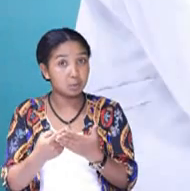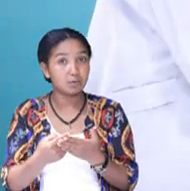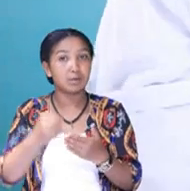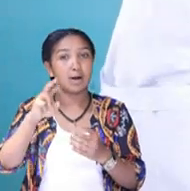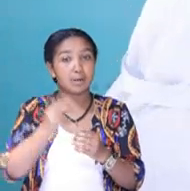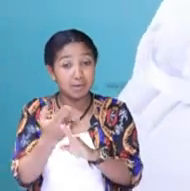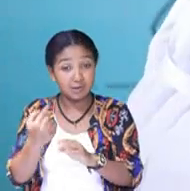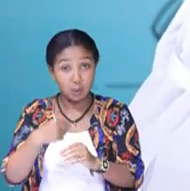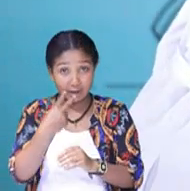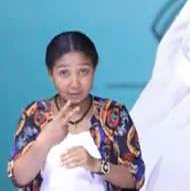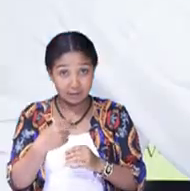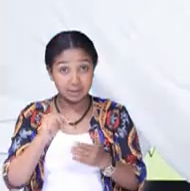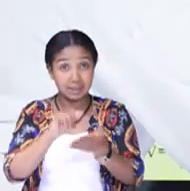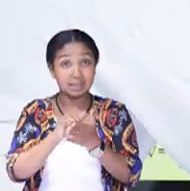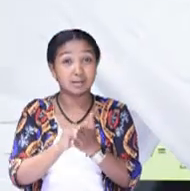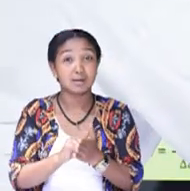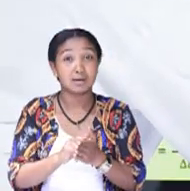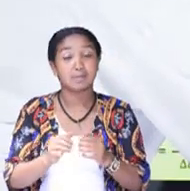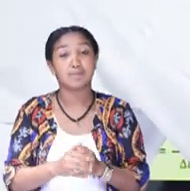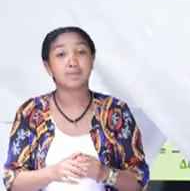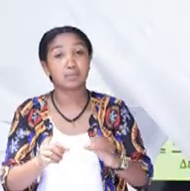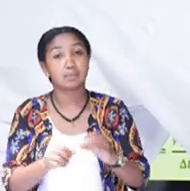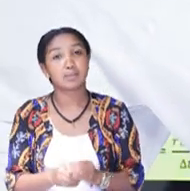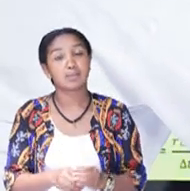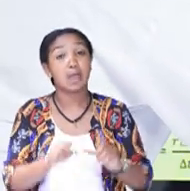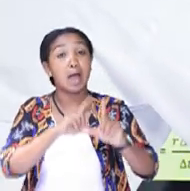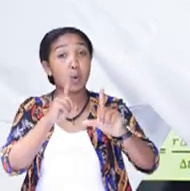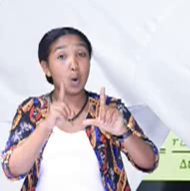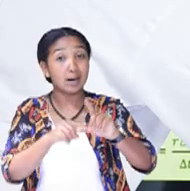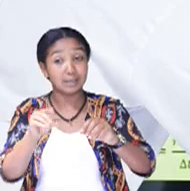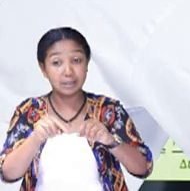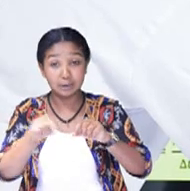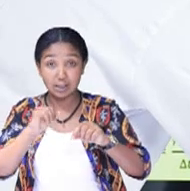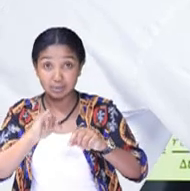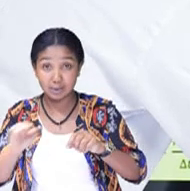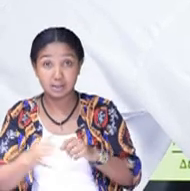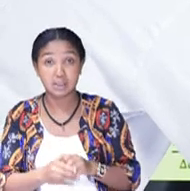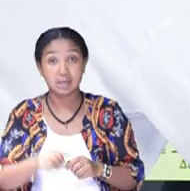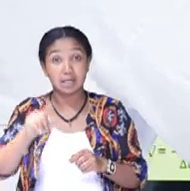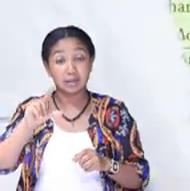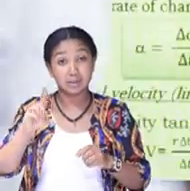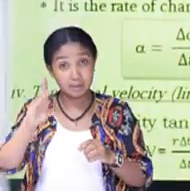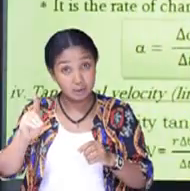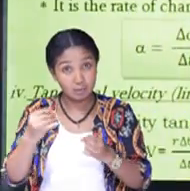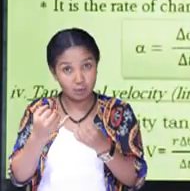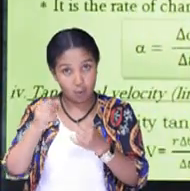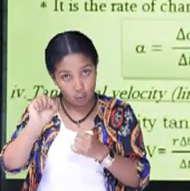r. Previously, we have said that angular displacement is linear displacement over radius